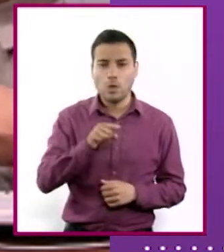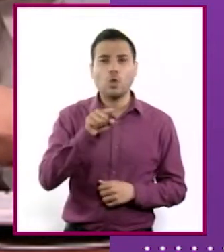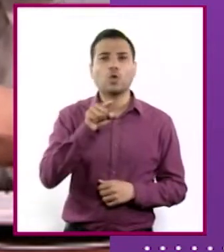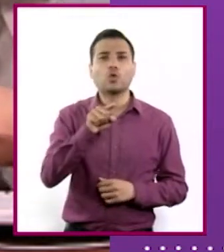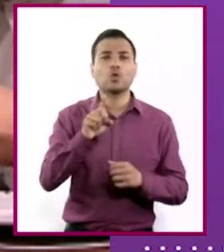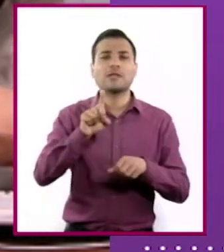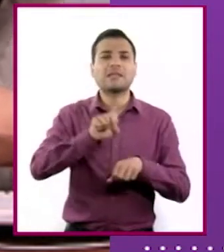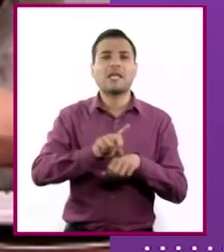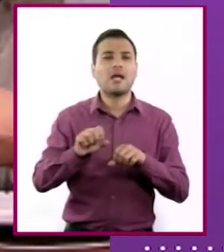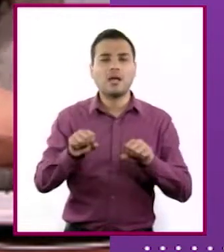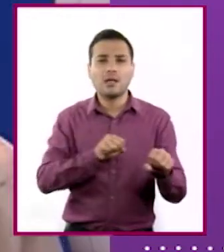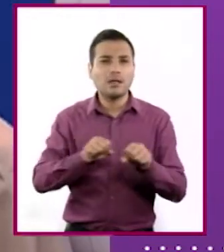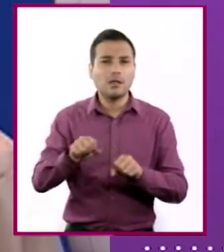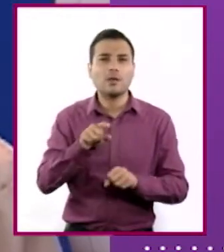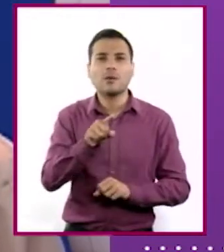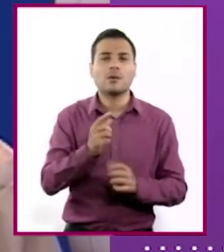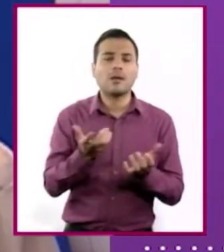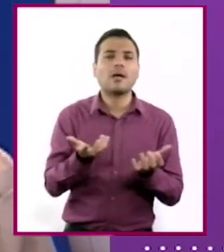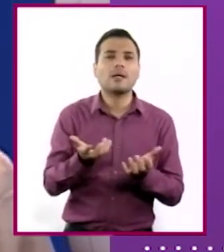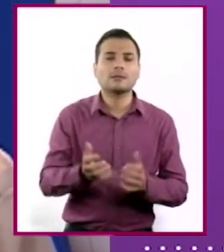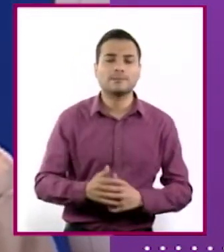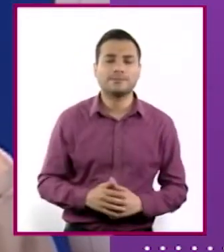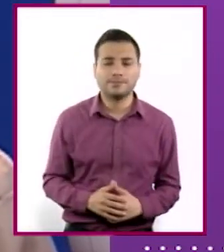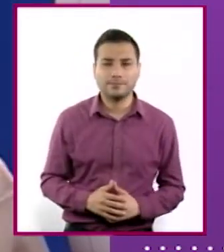day of the earthquake?